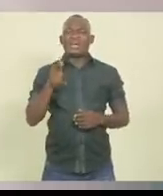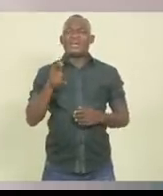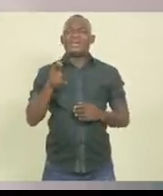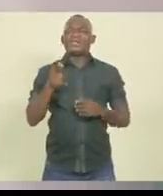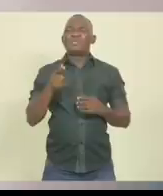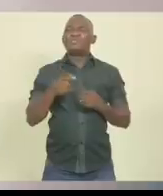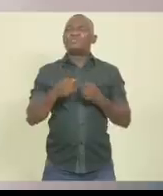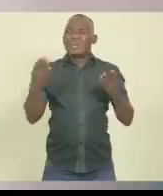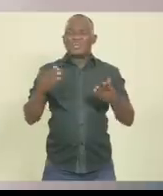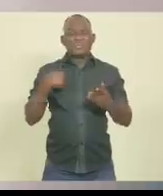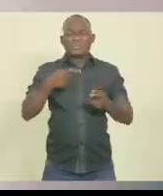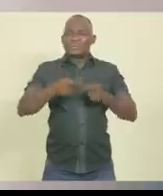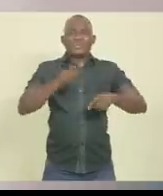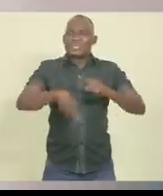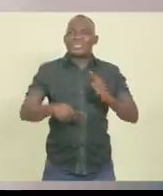control.